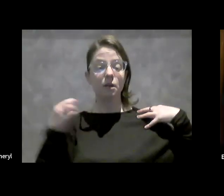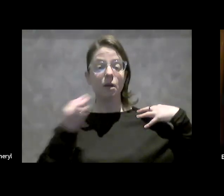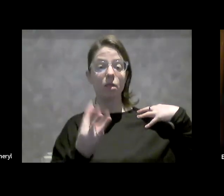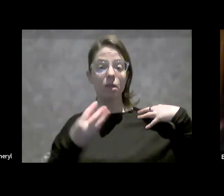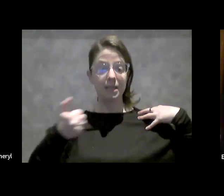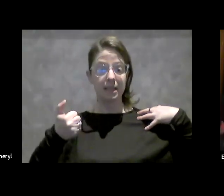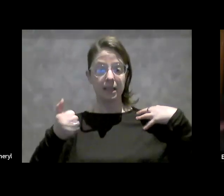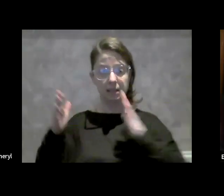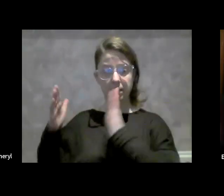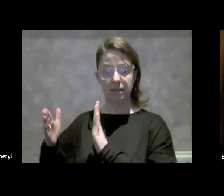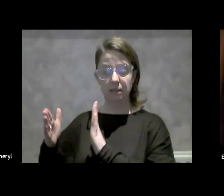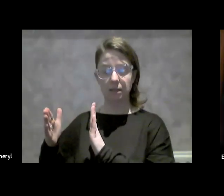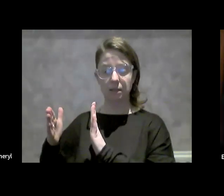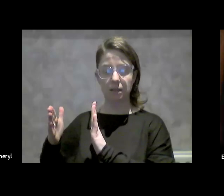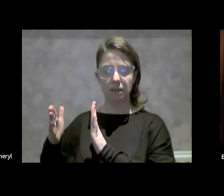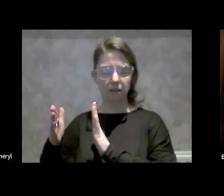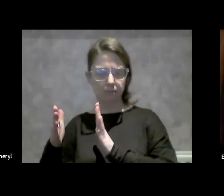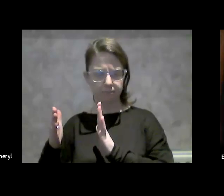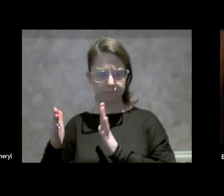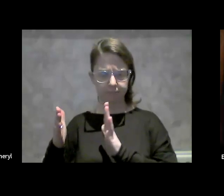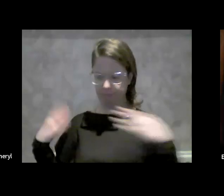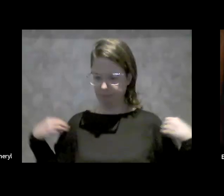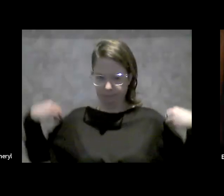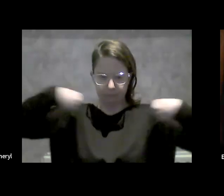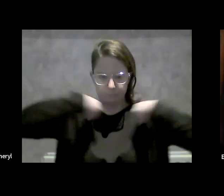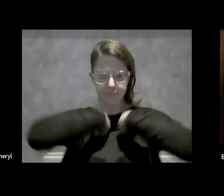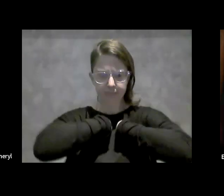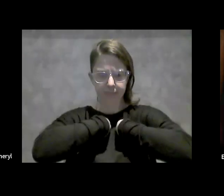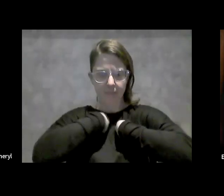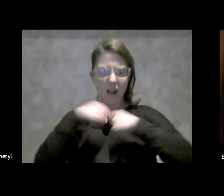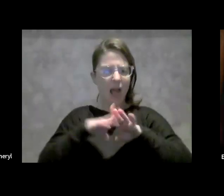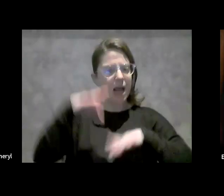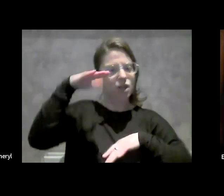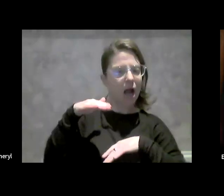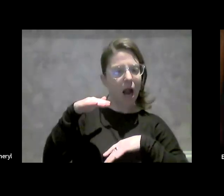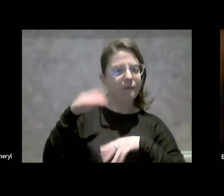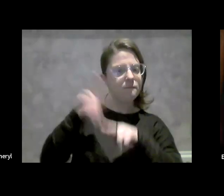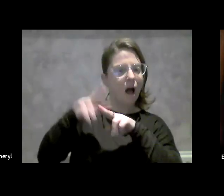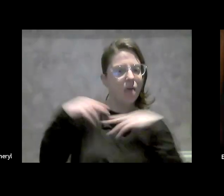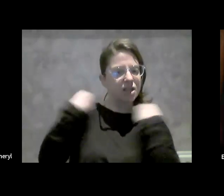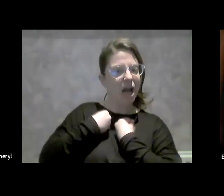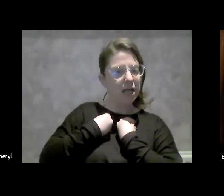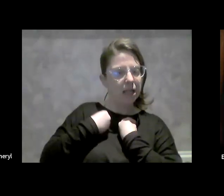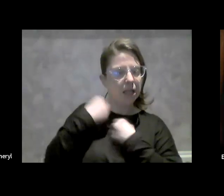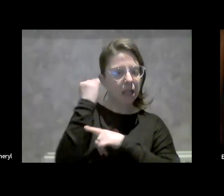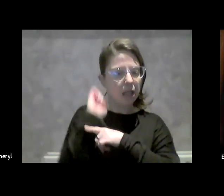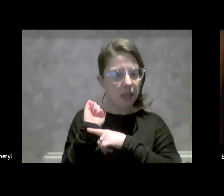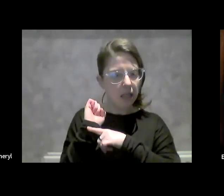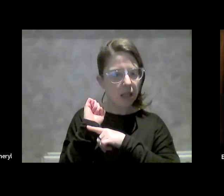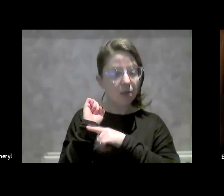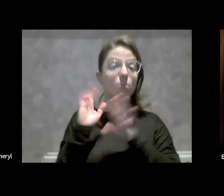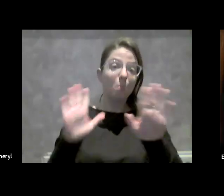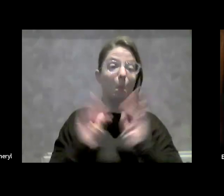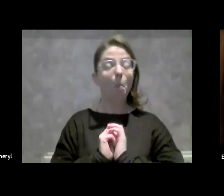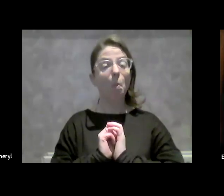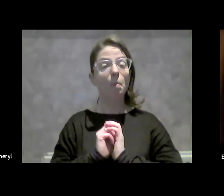section, somehow still looking like a kid in their dad's jacket. So I pick up the scissors